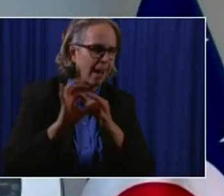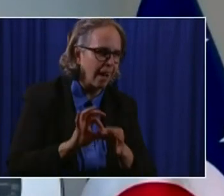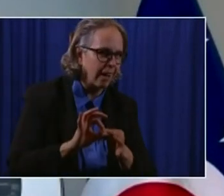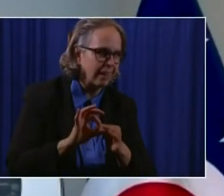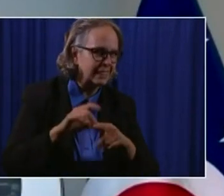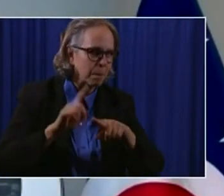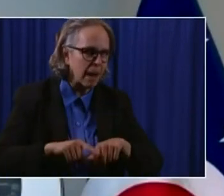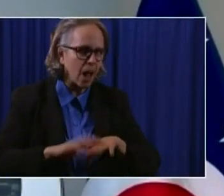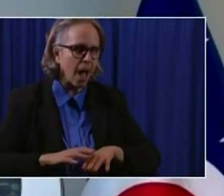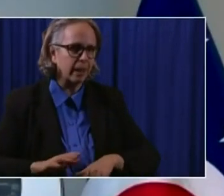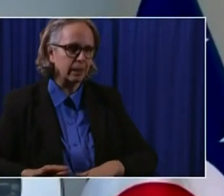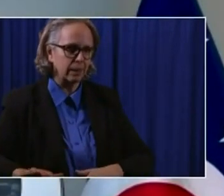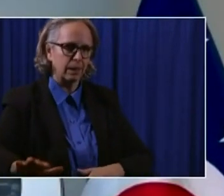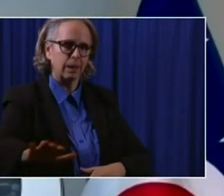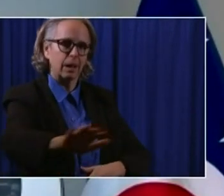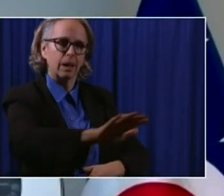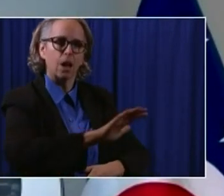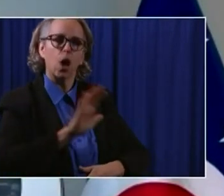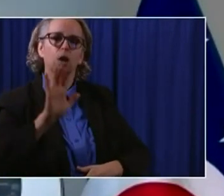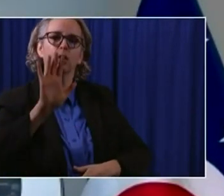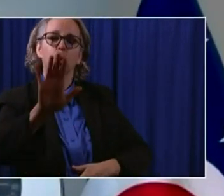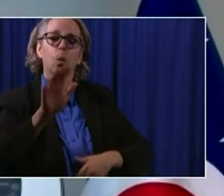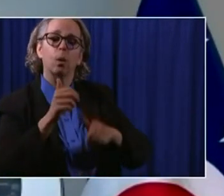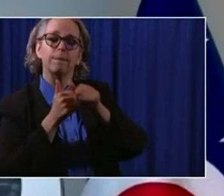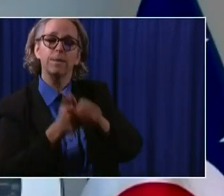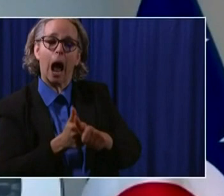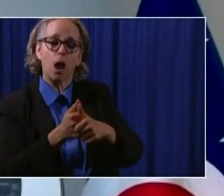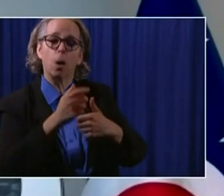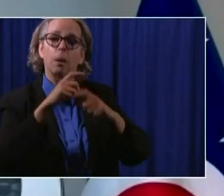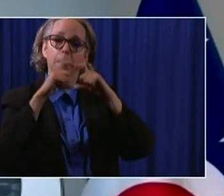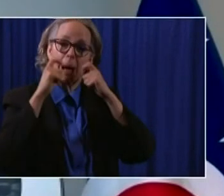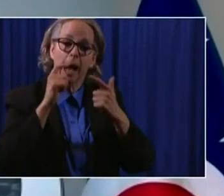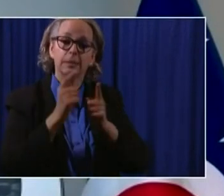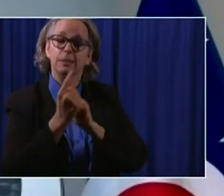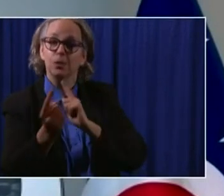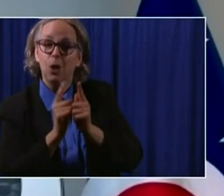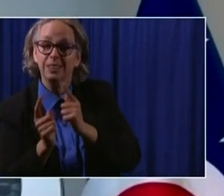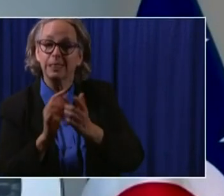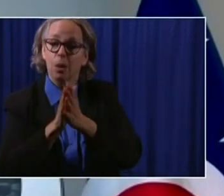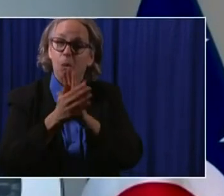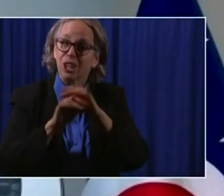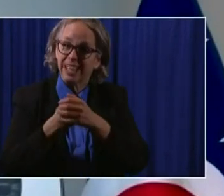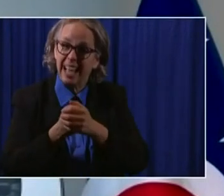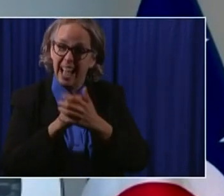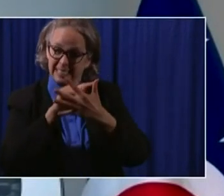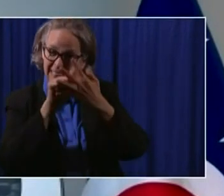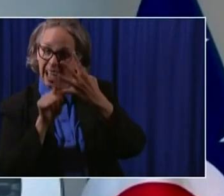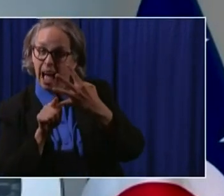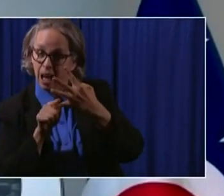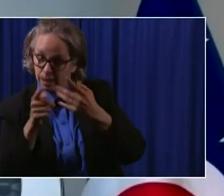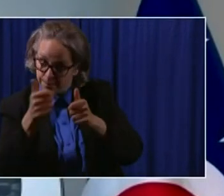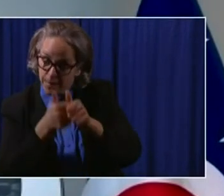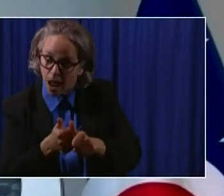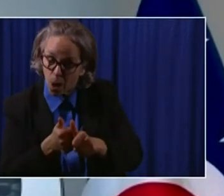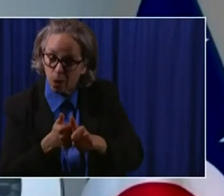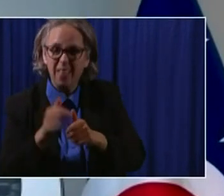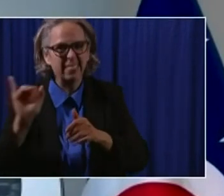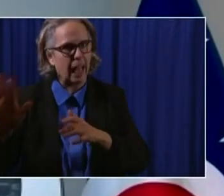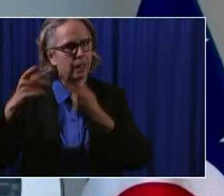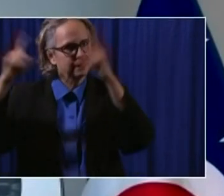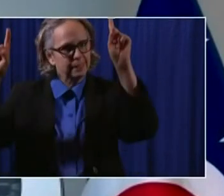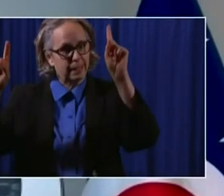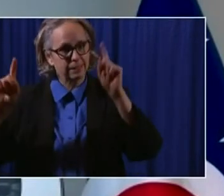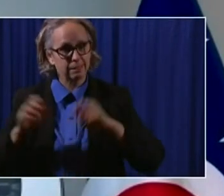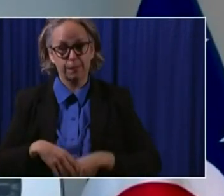plan. Athletes, coaches, and families are going to have to demonstrate the discipline to follow the rules so that they can